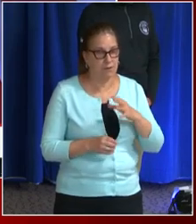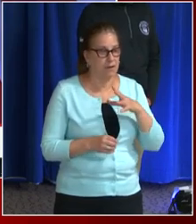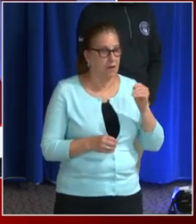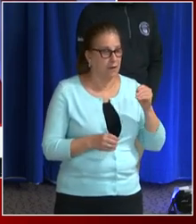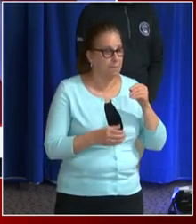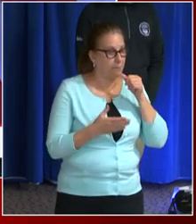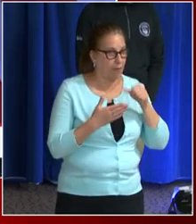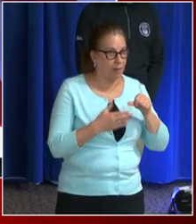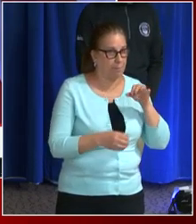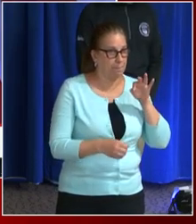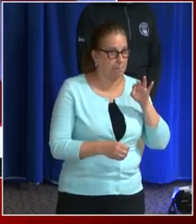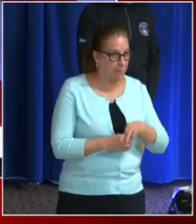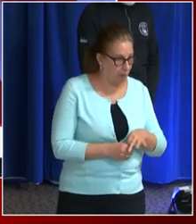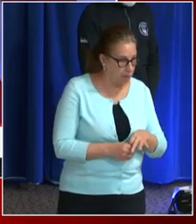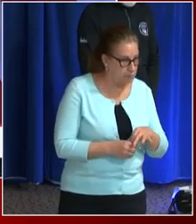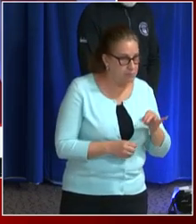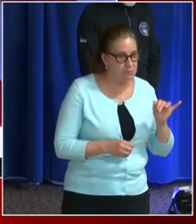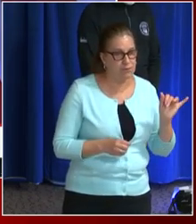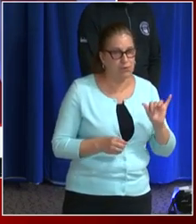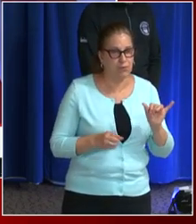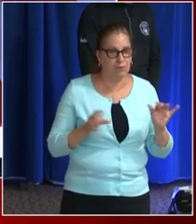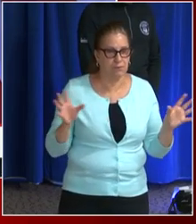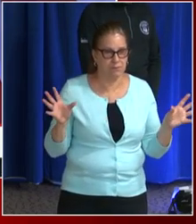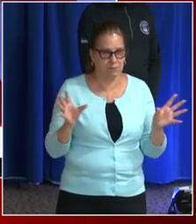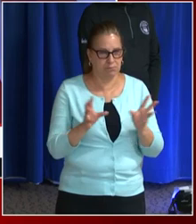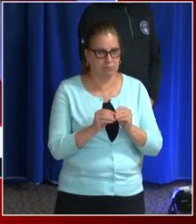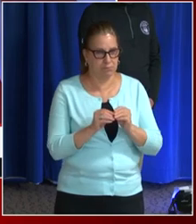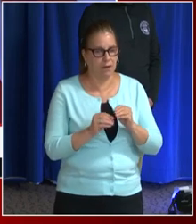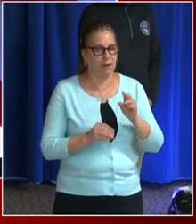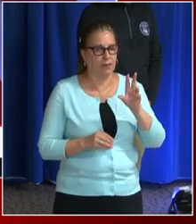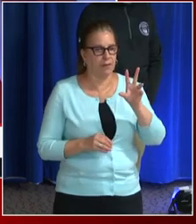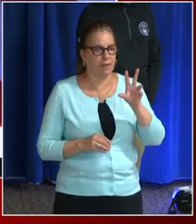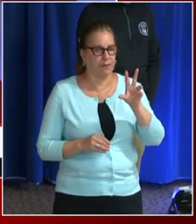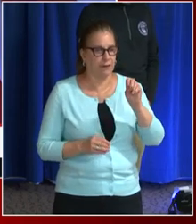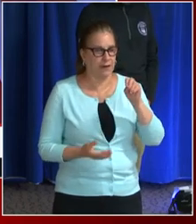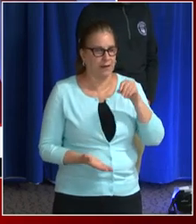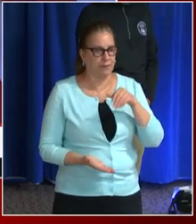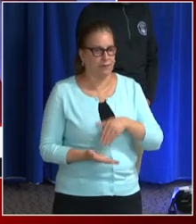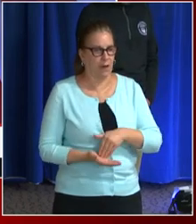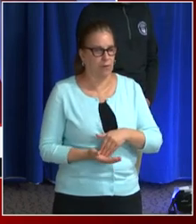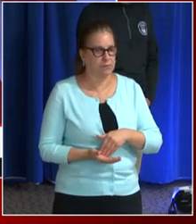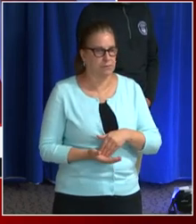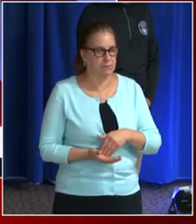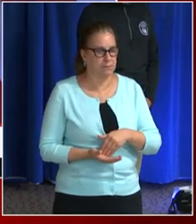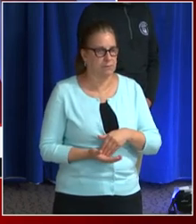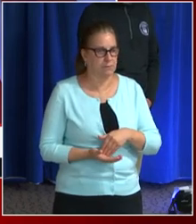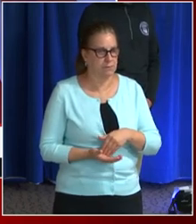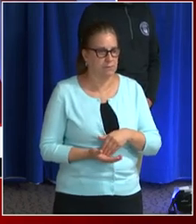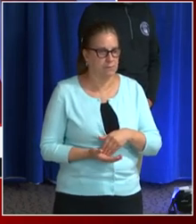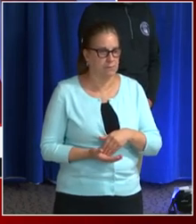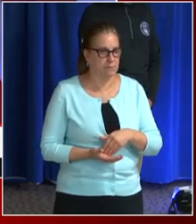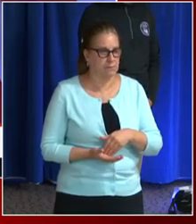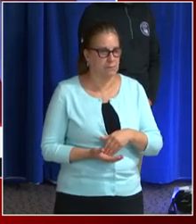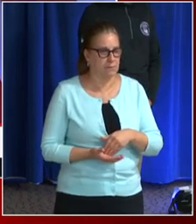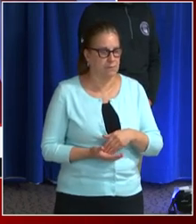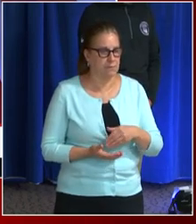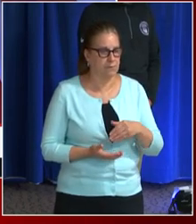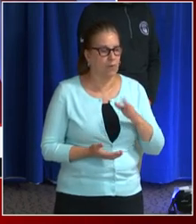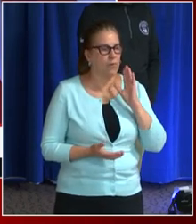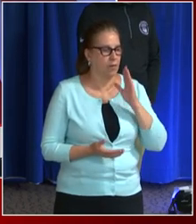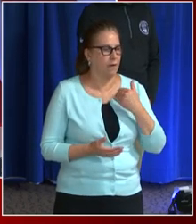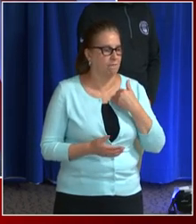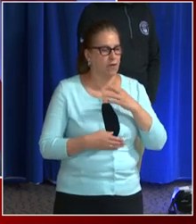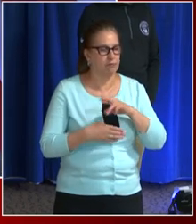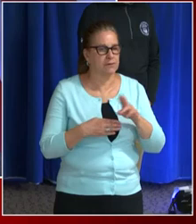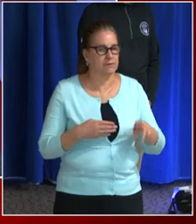about 30,000. Okay. We recognize that they'll have many more to go, so you'll get some indication, but you won't have results like we know.